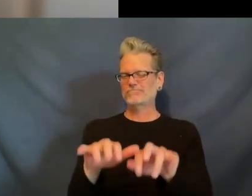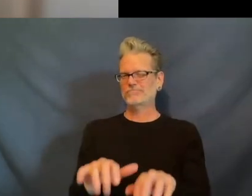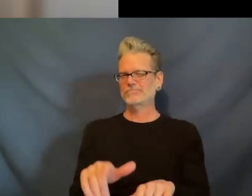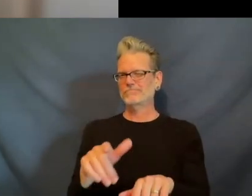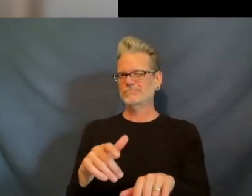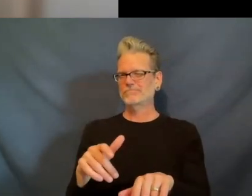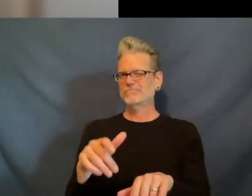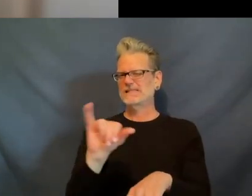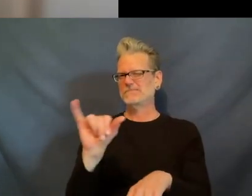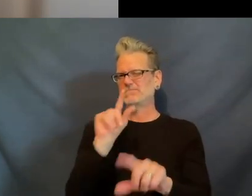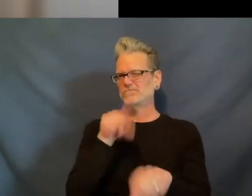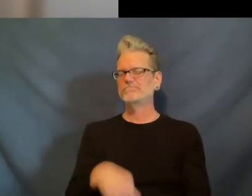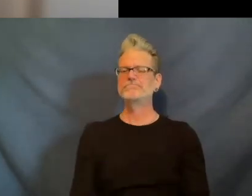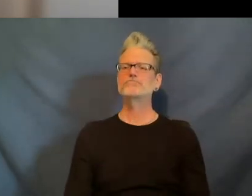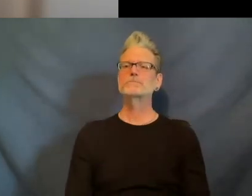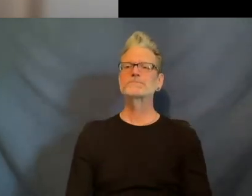well.